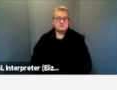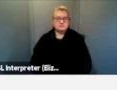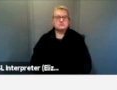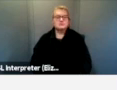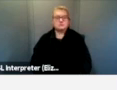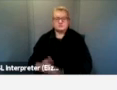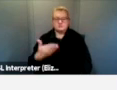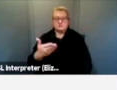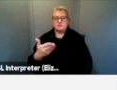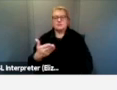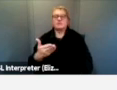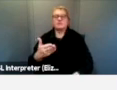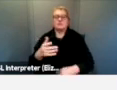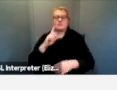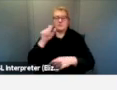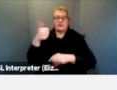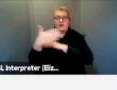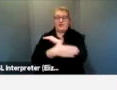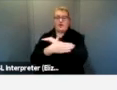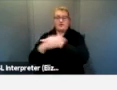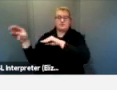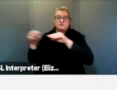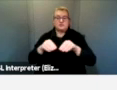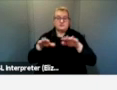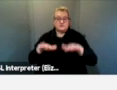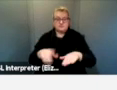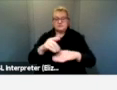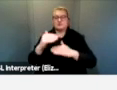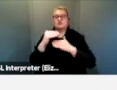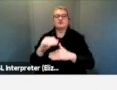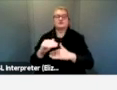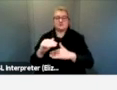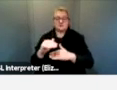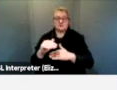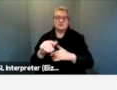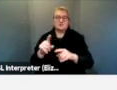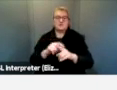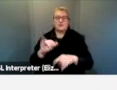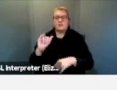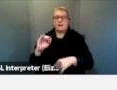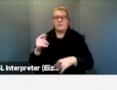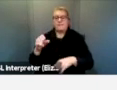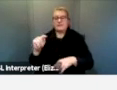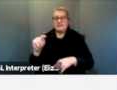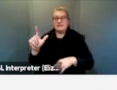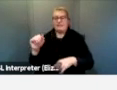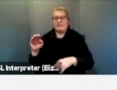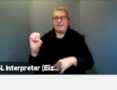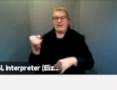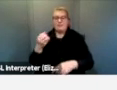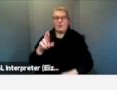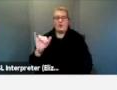an immigration restriction from 1700 that restricts entry from impotent, lame, or otherwise infirm people